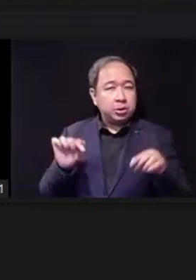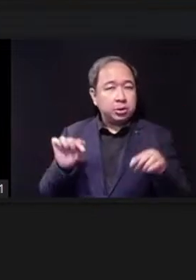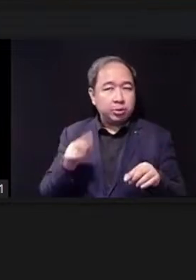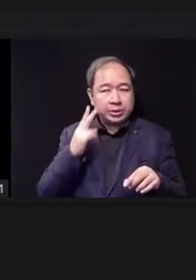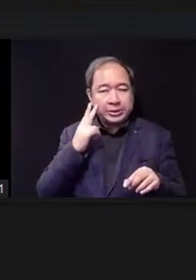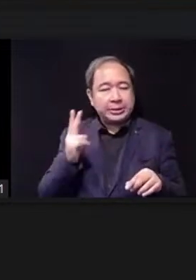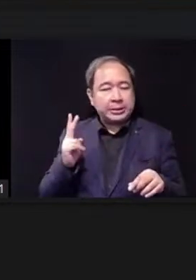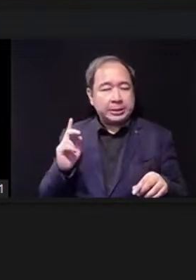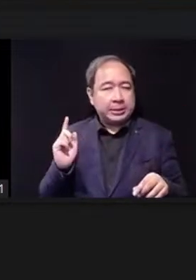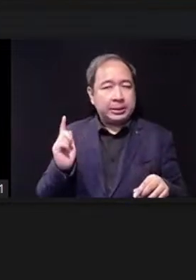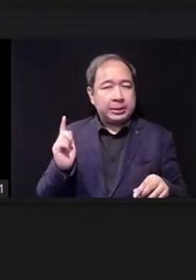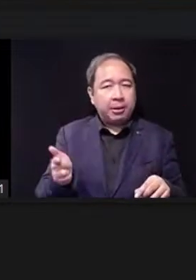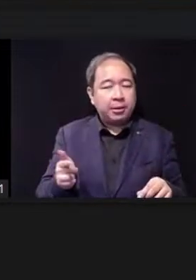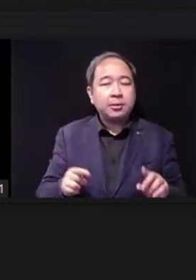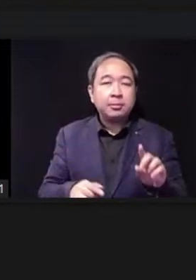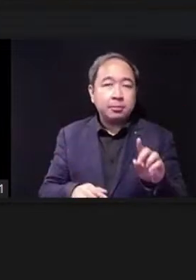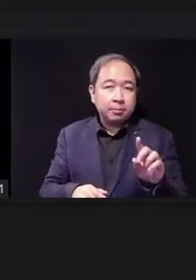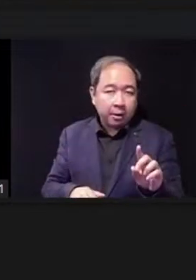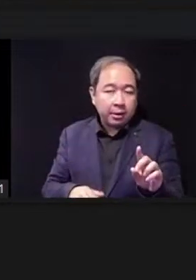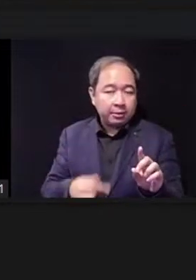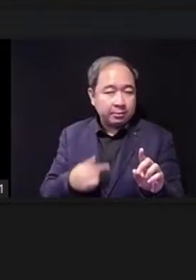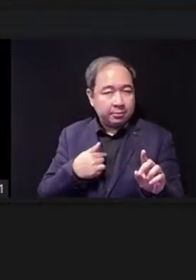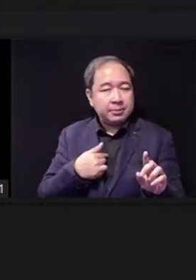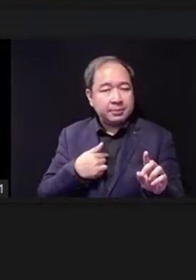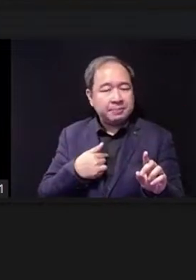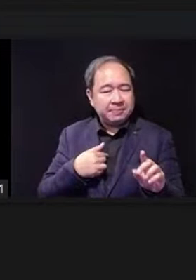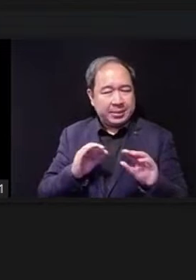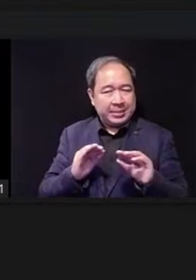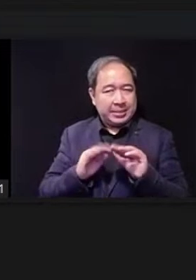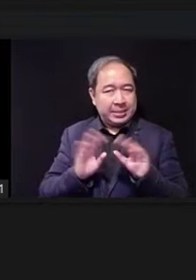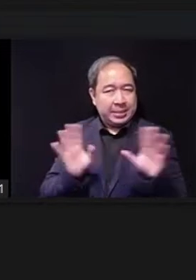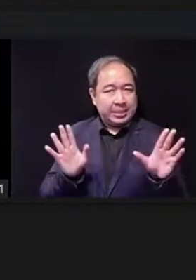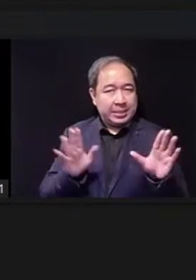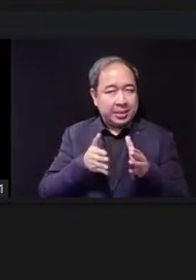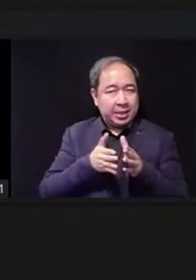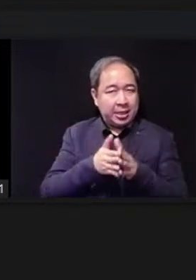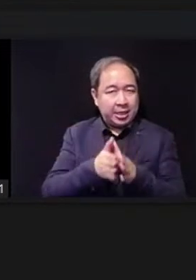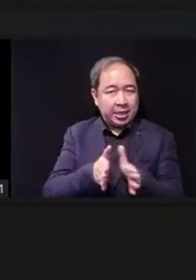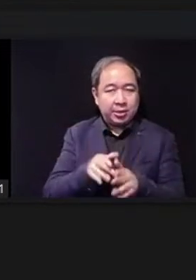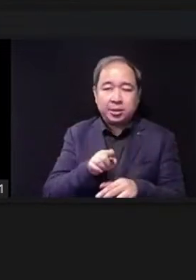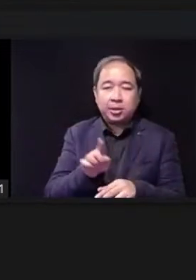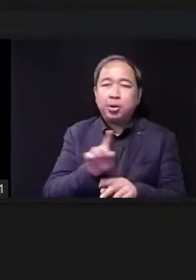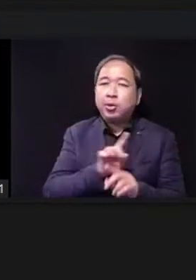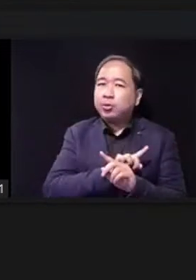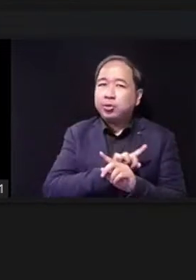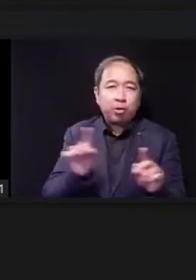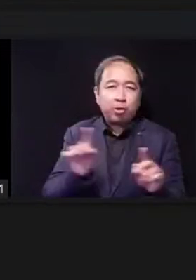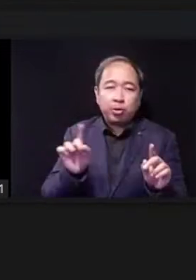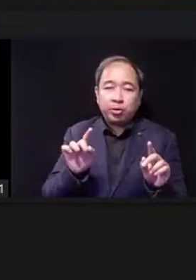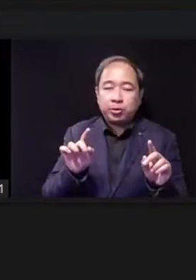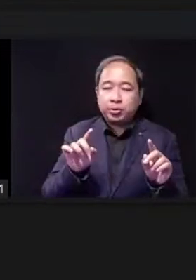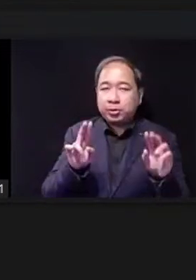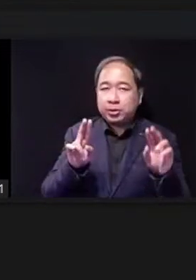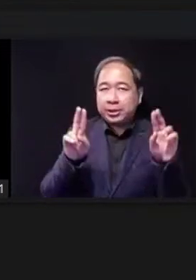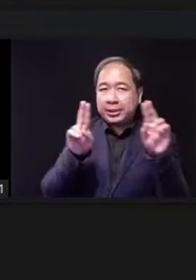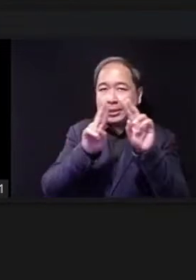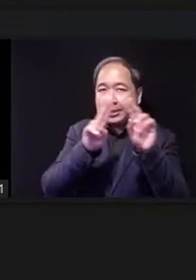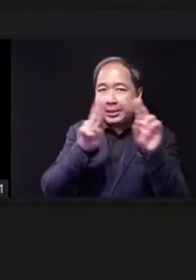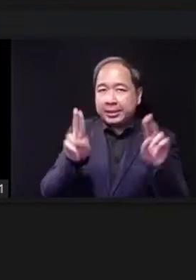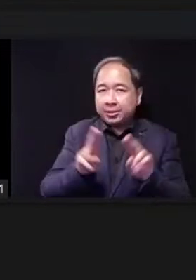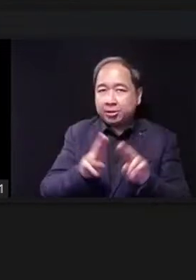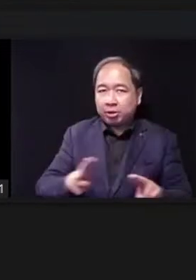later. But as I explained, they are not internationally